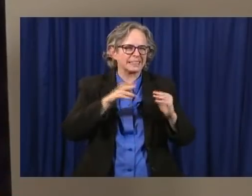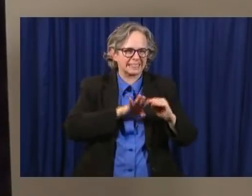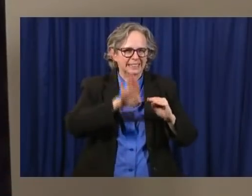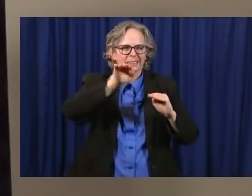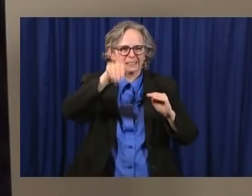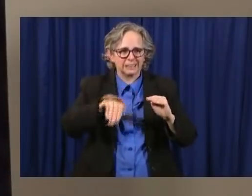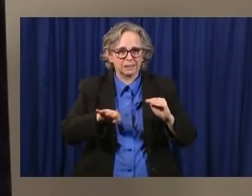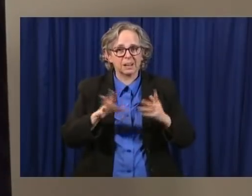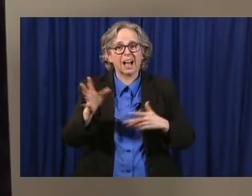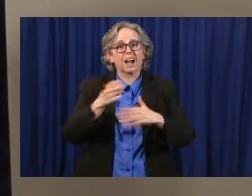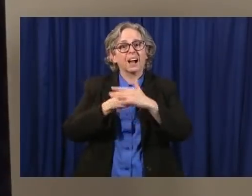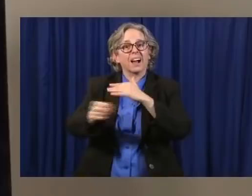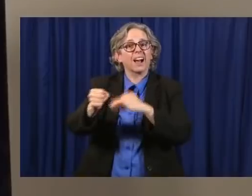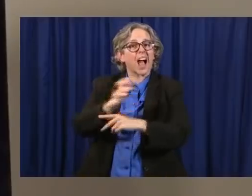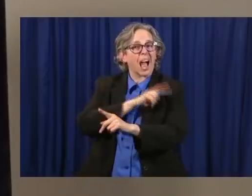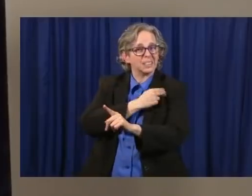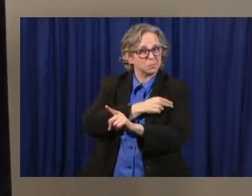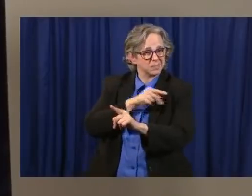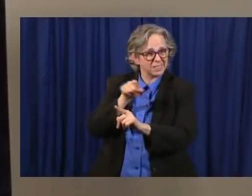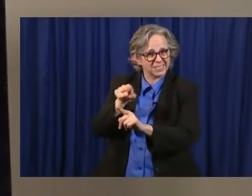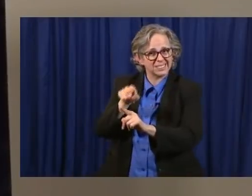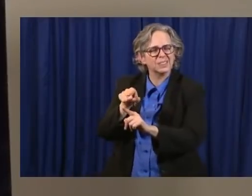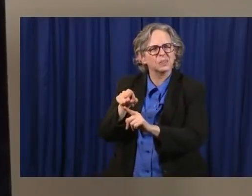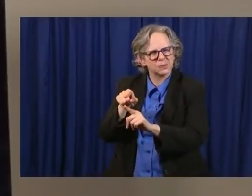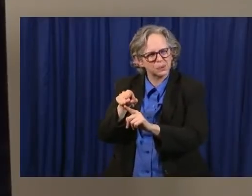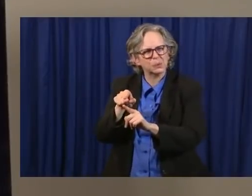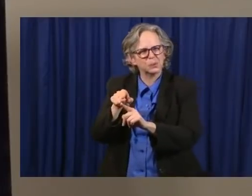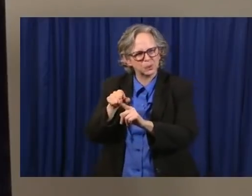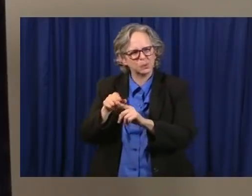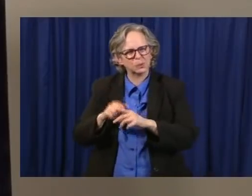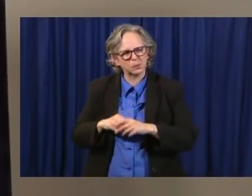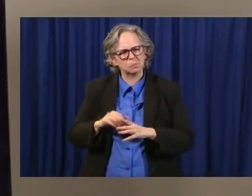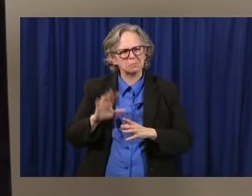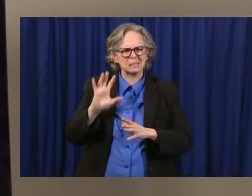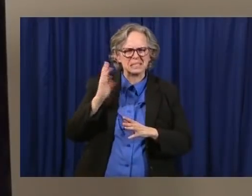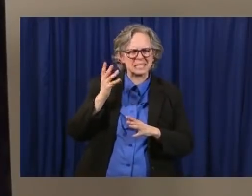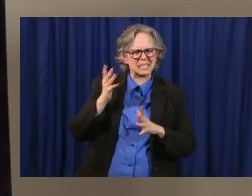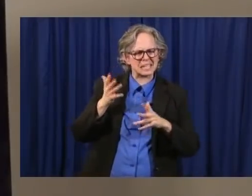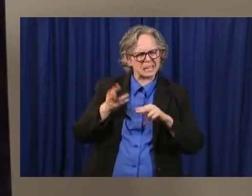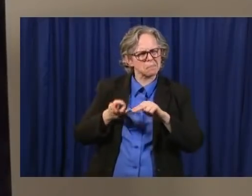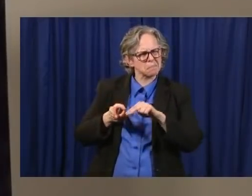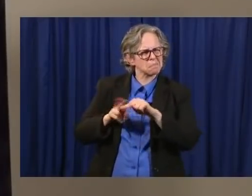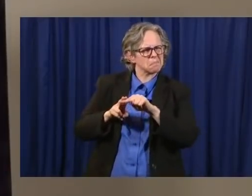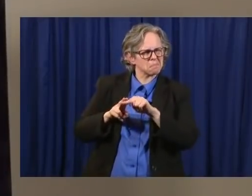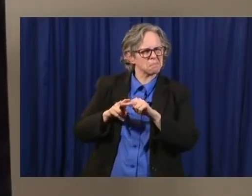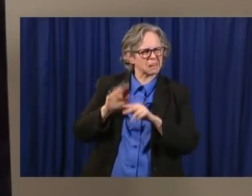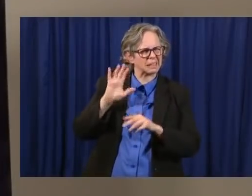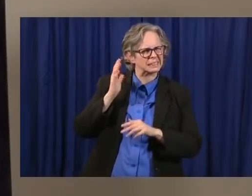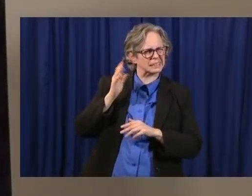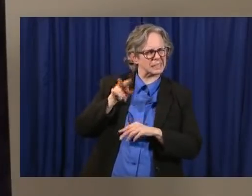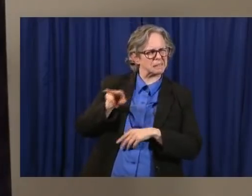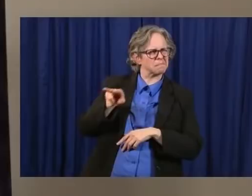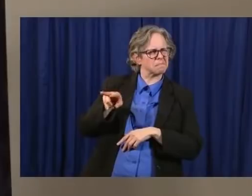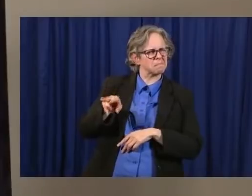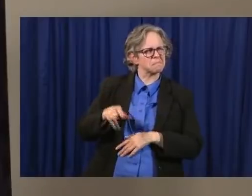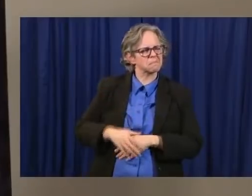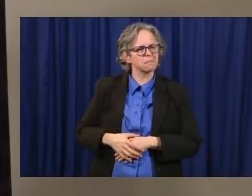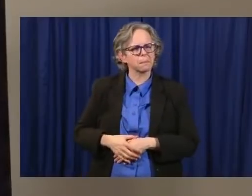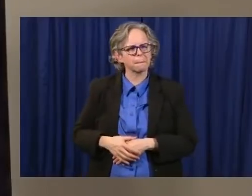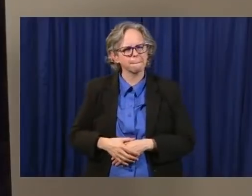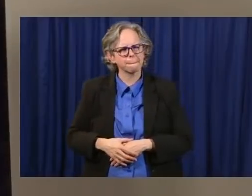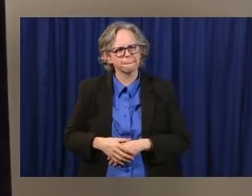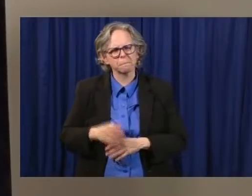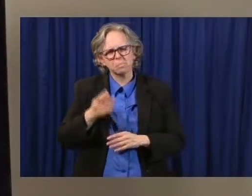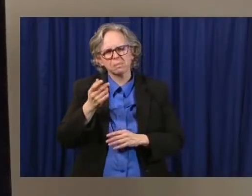Hospitalizations, right now, I've seen a couple days of ticking up on hospitalizations, slightly high